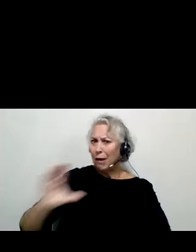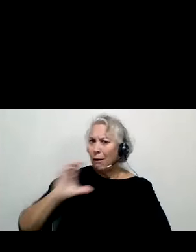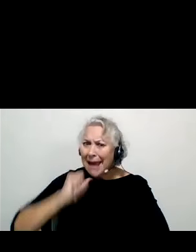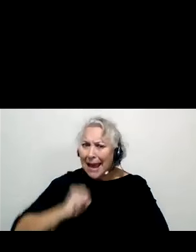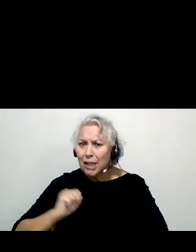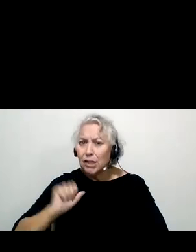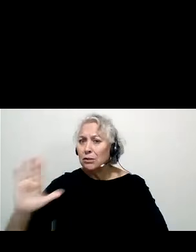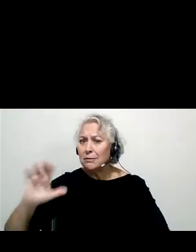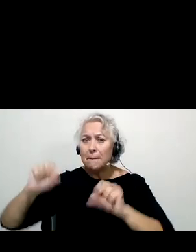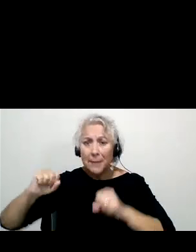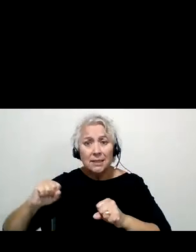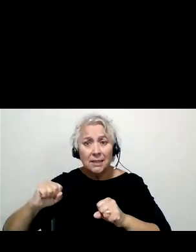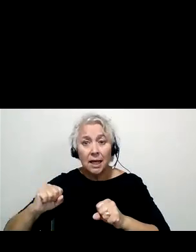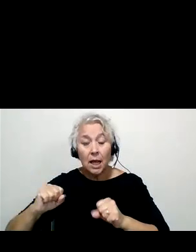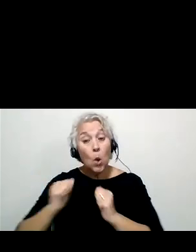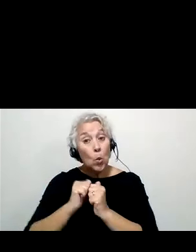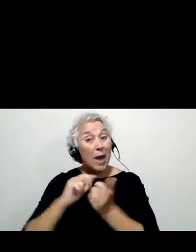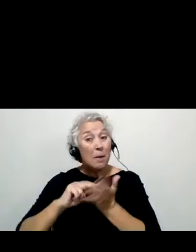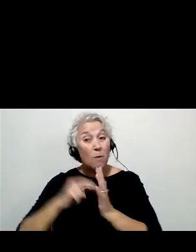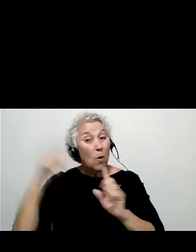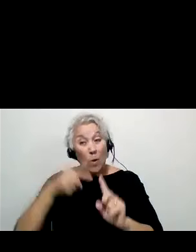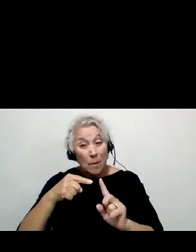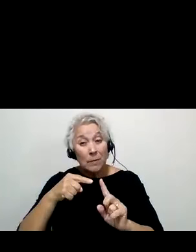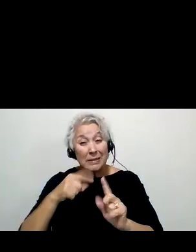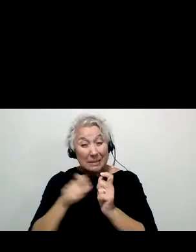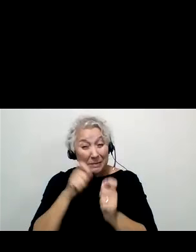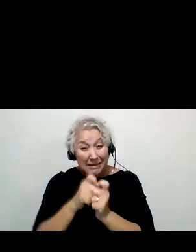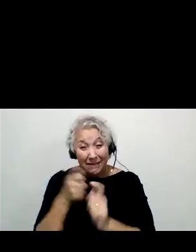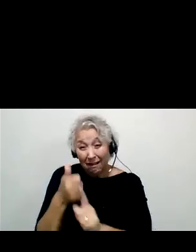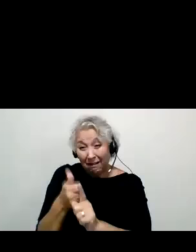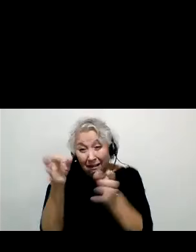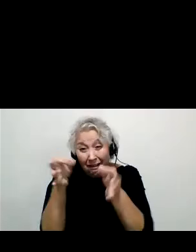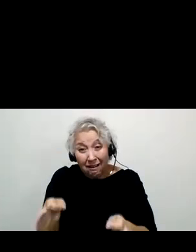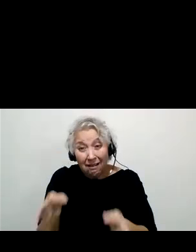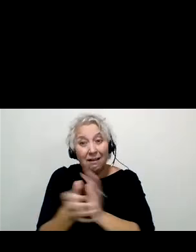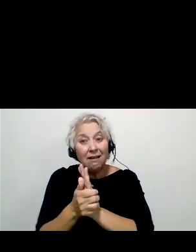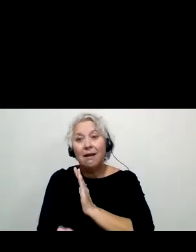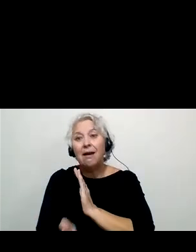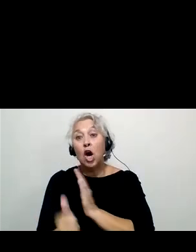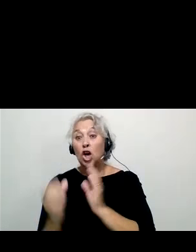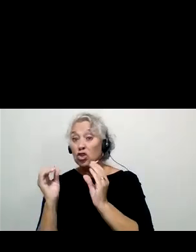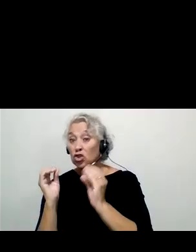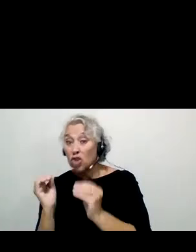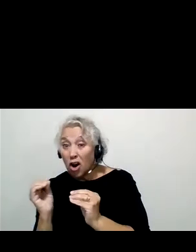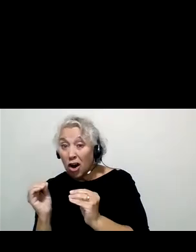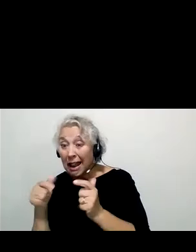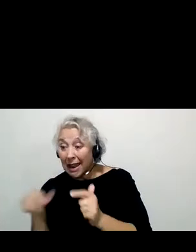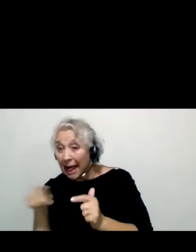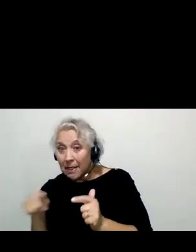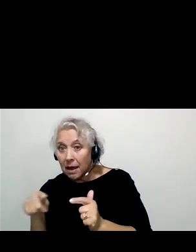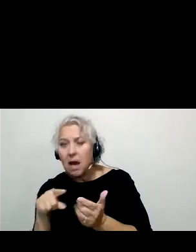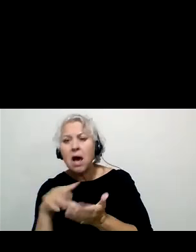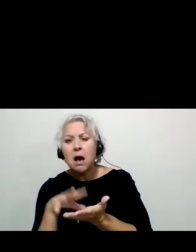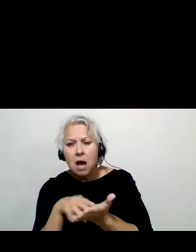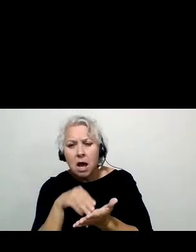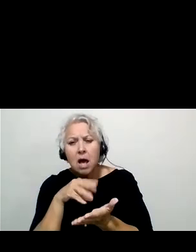and ability, with the intent being that specific self-determination skills are taught that enable the student to gradually